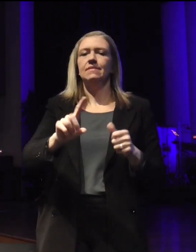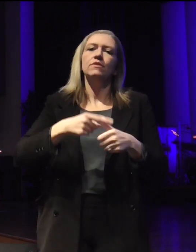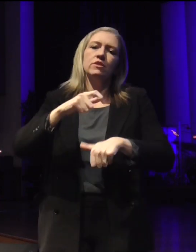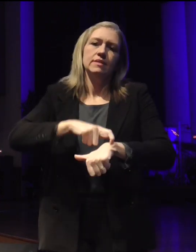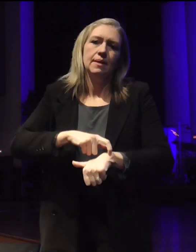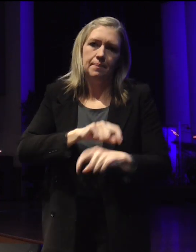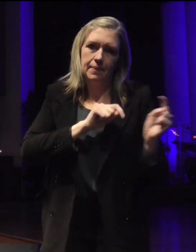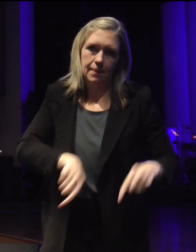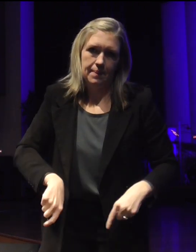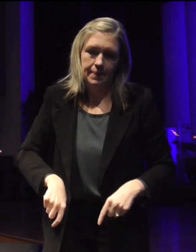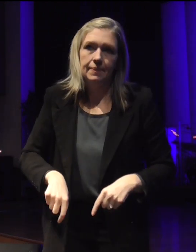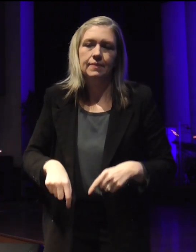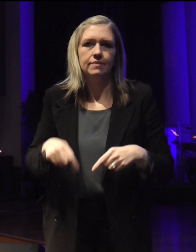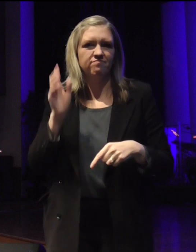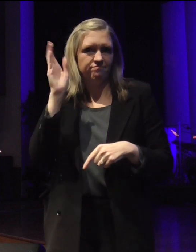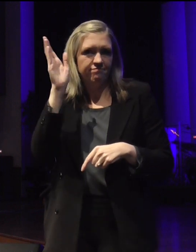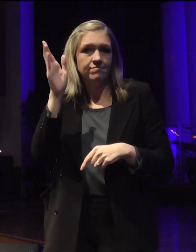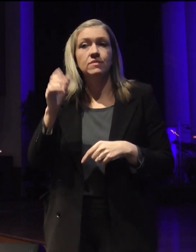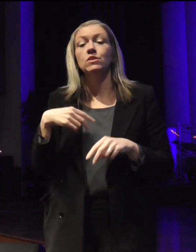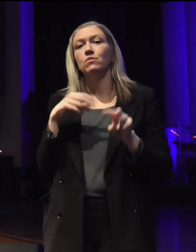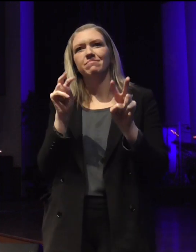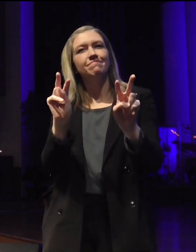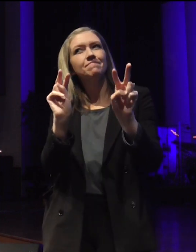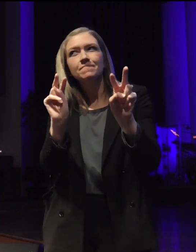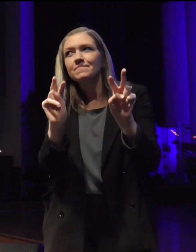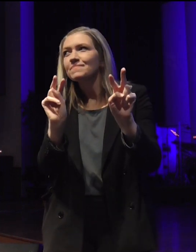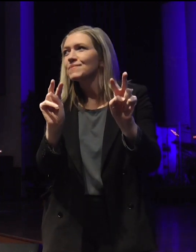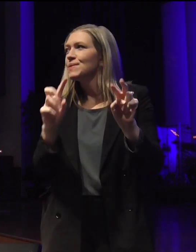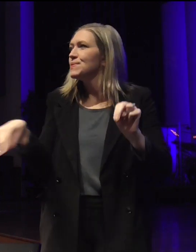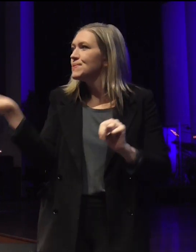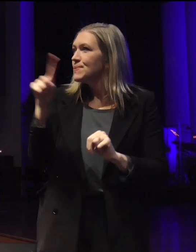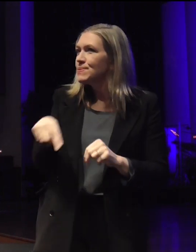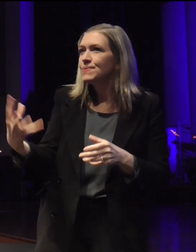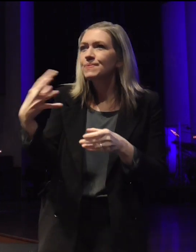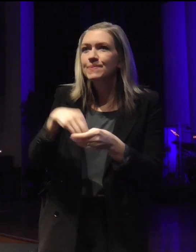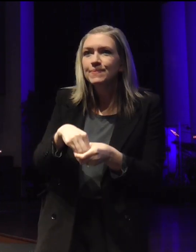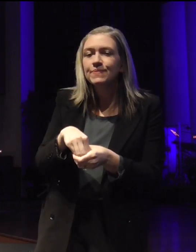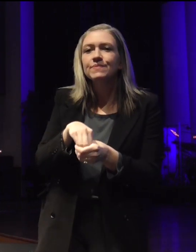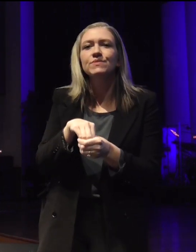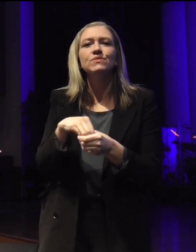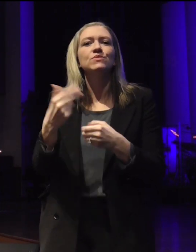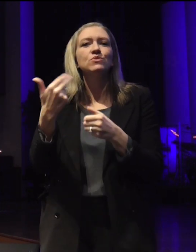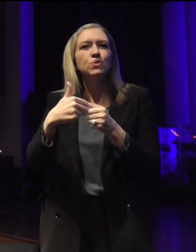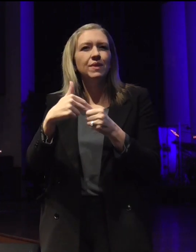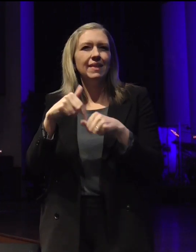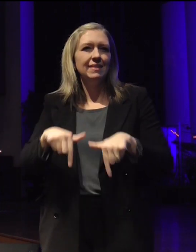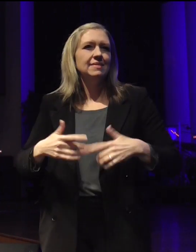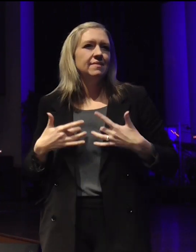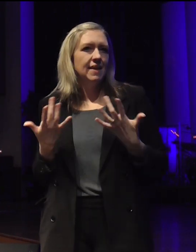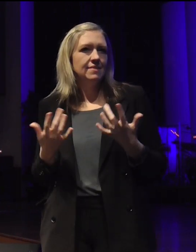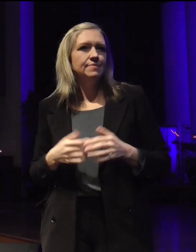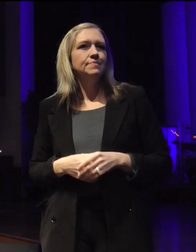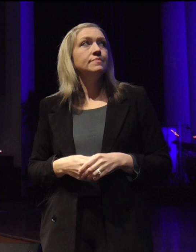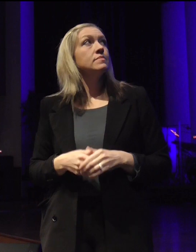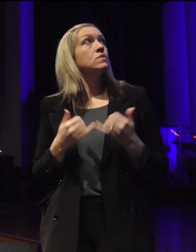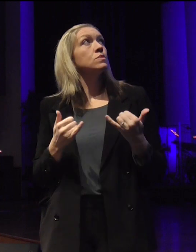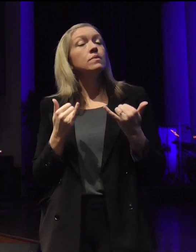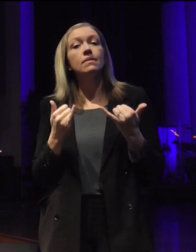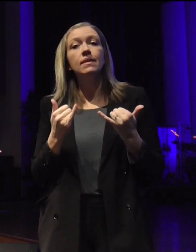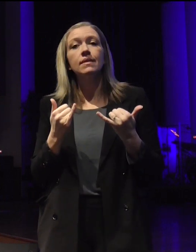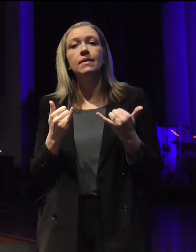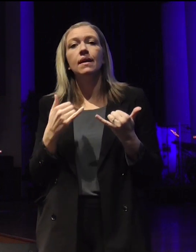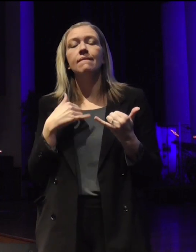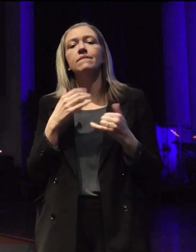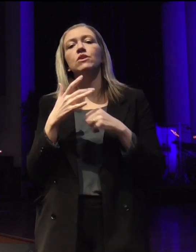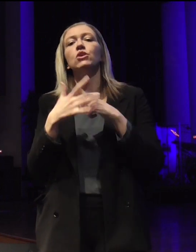first time with us. And so we're looking forward to you being there and joining us for these events. Today we have